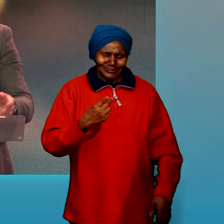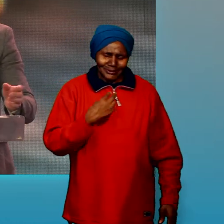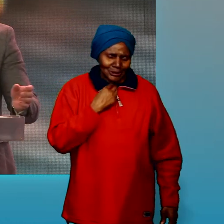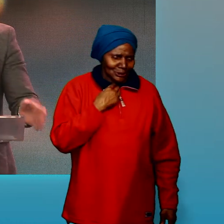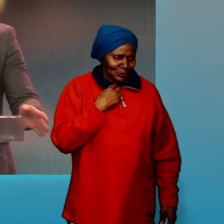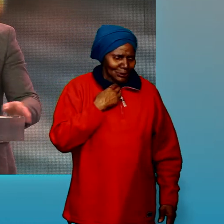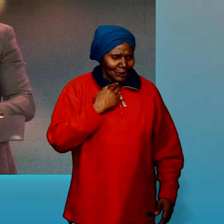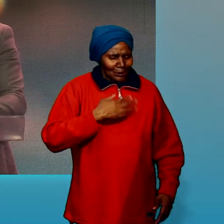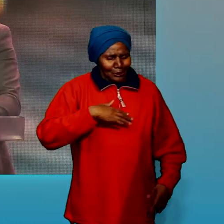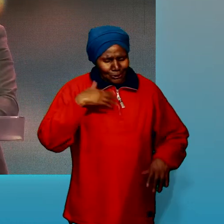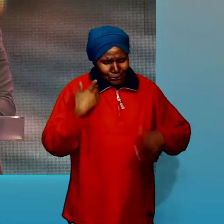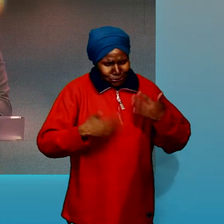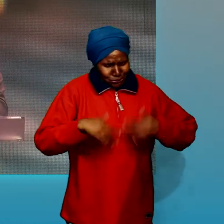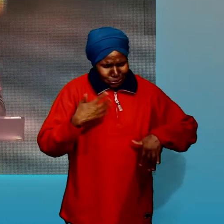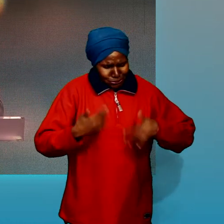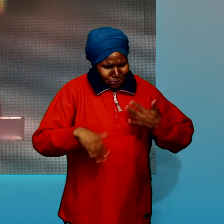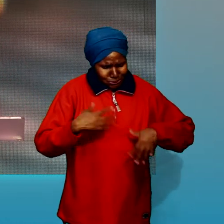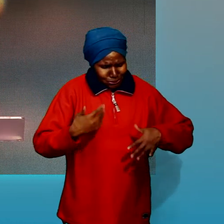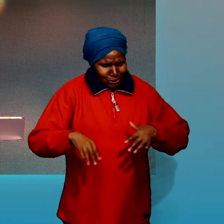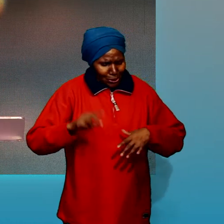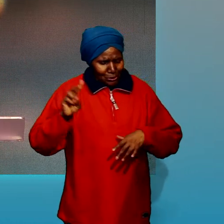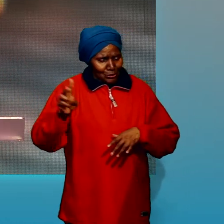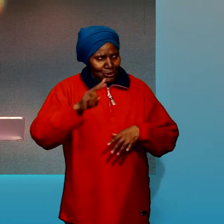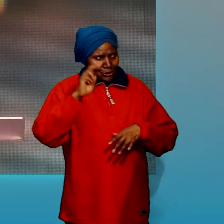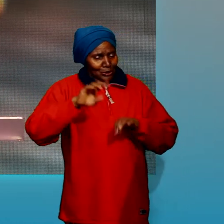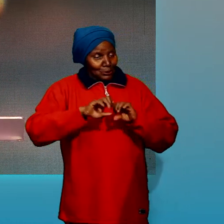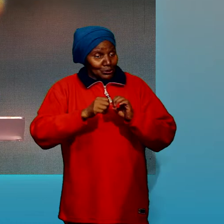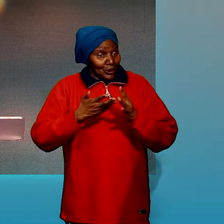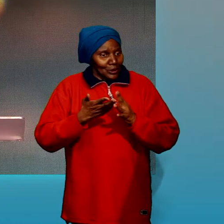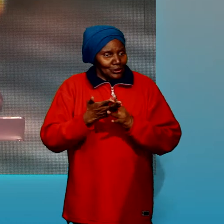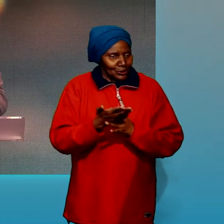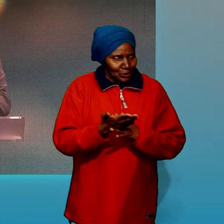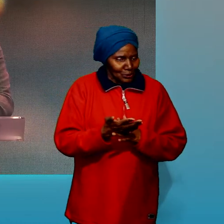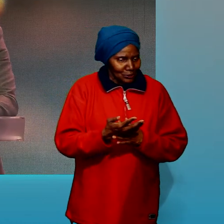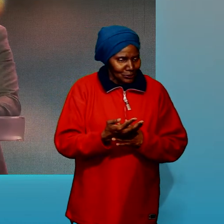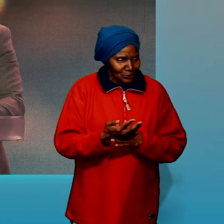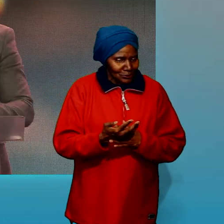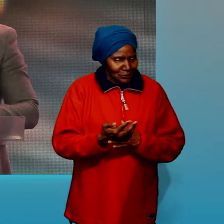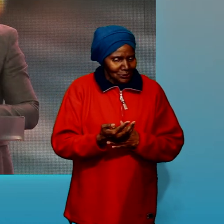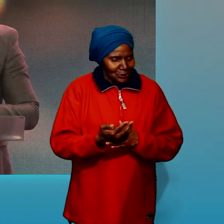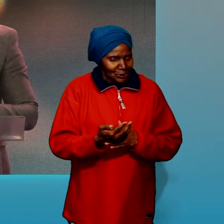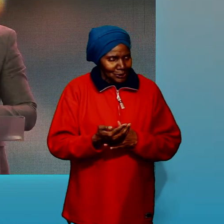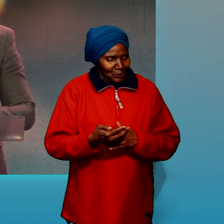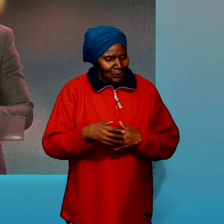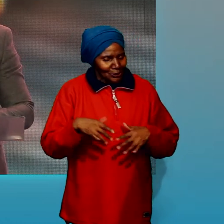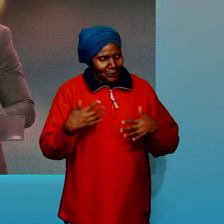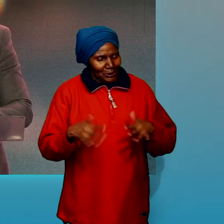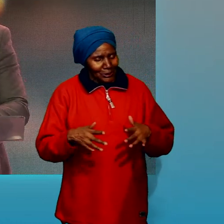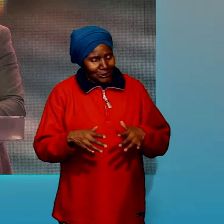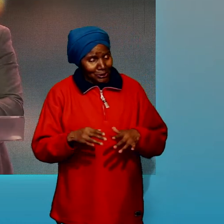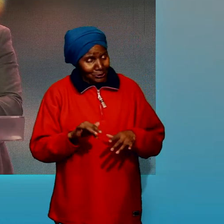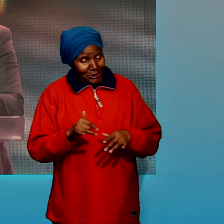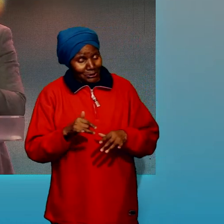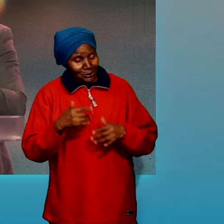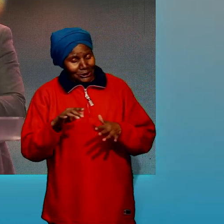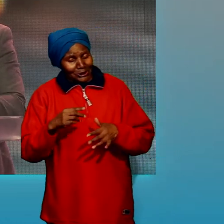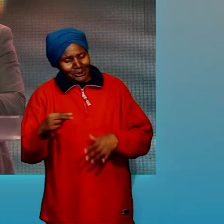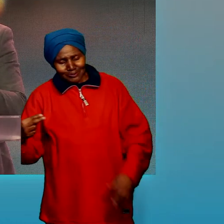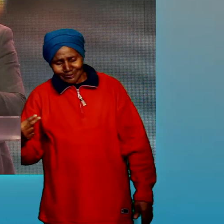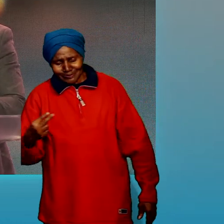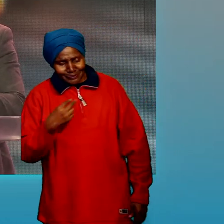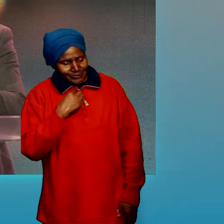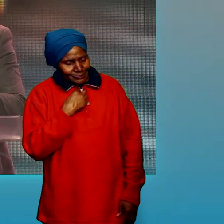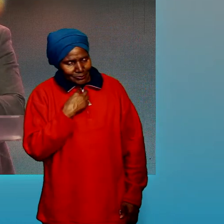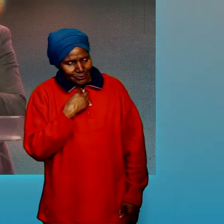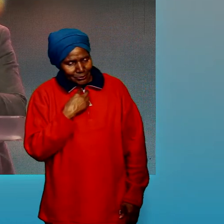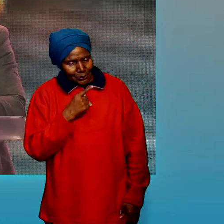suffering, victory, breakthrough. And yet, amidst the rubble of the discouraging moments of your life, the power